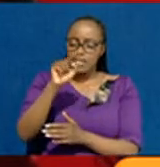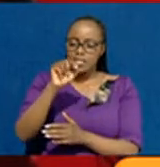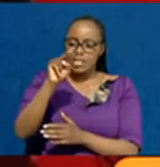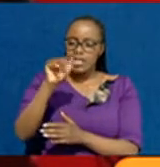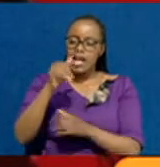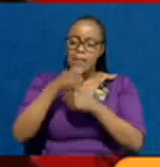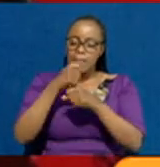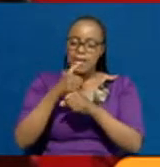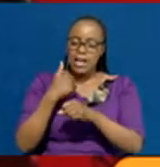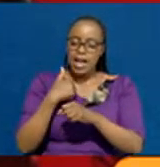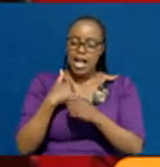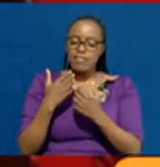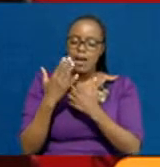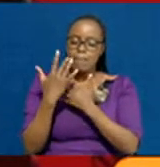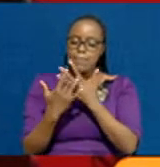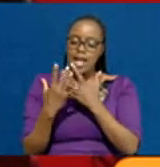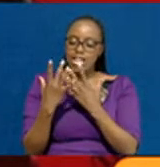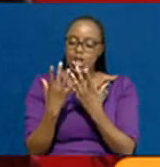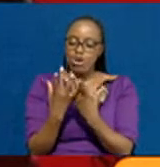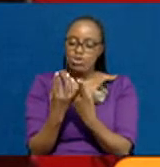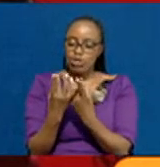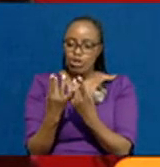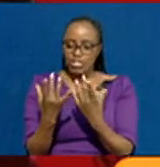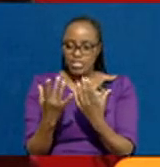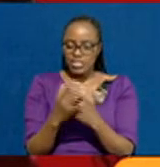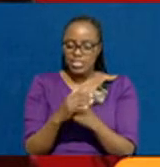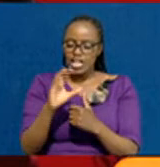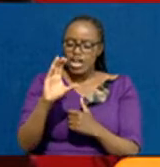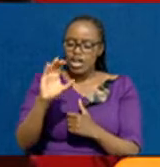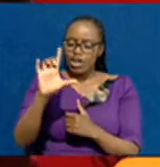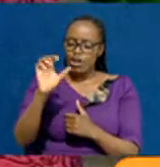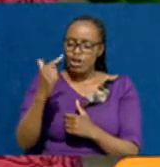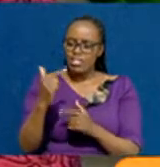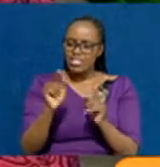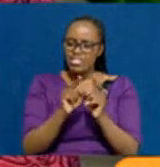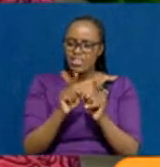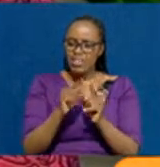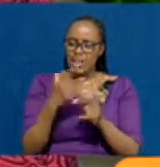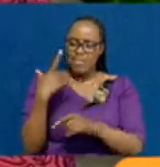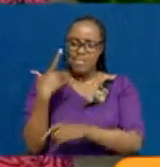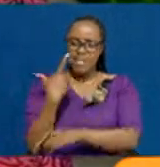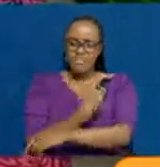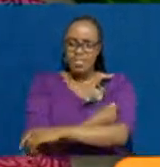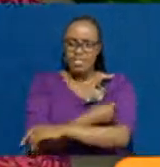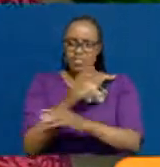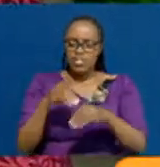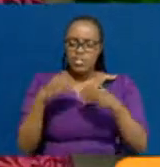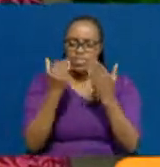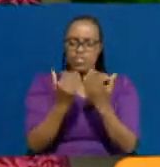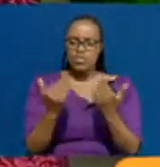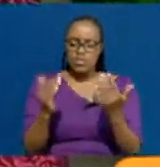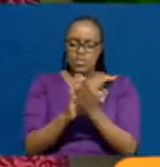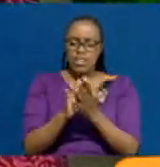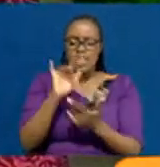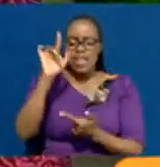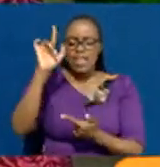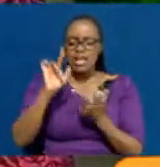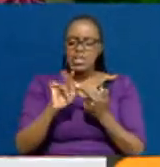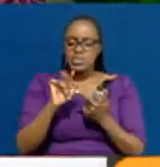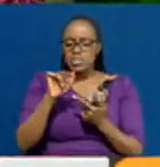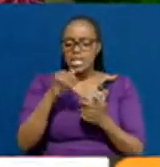Yeah. So the question from the back about the vaccines given in children and reducing the